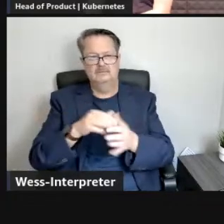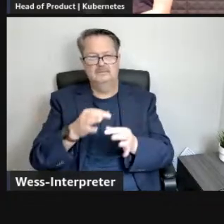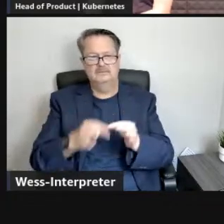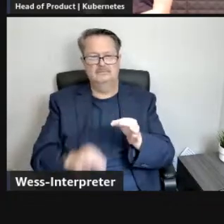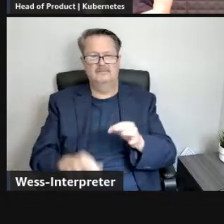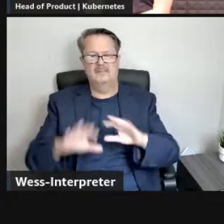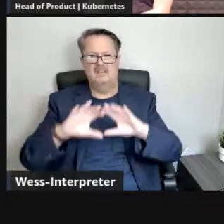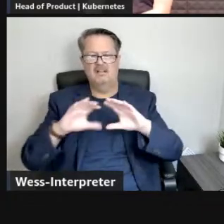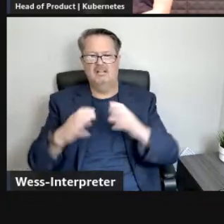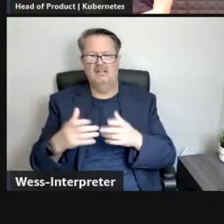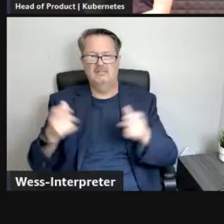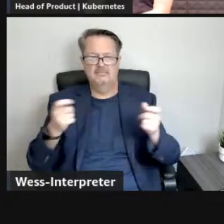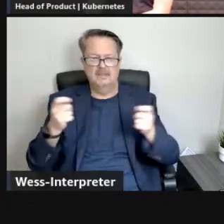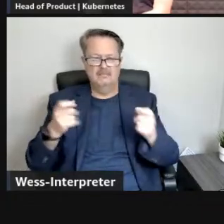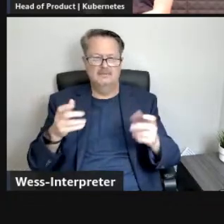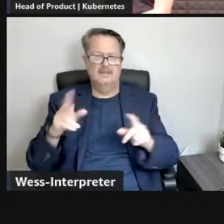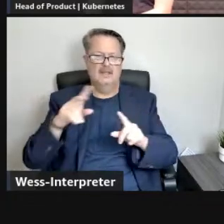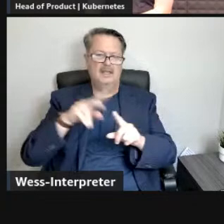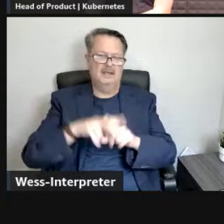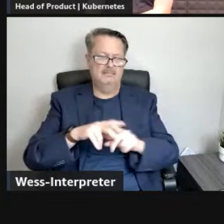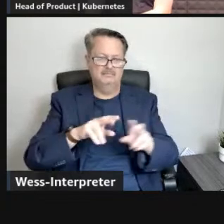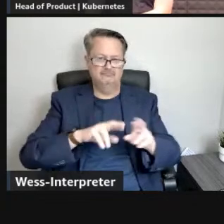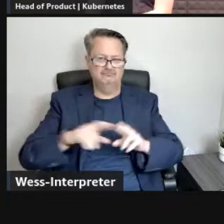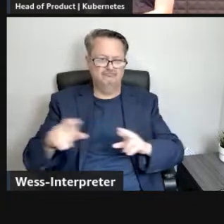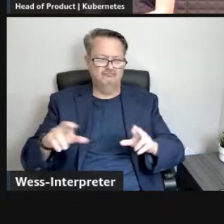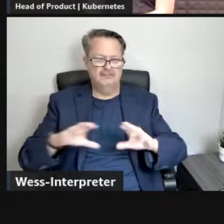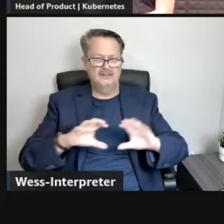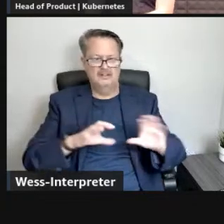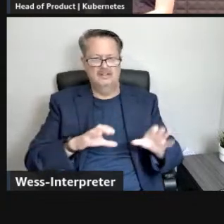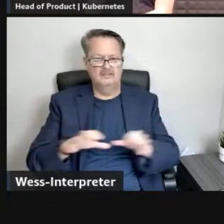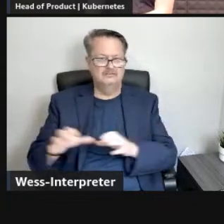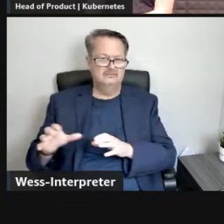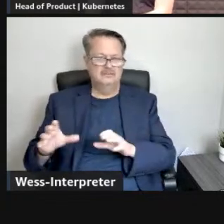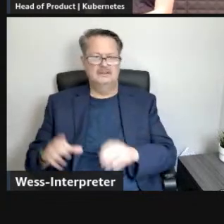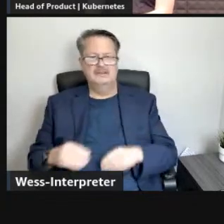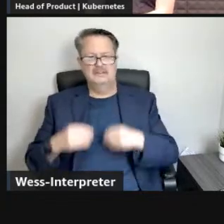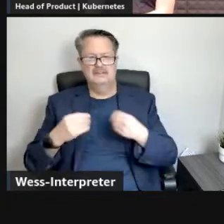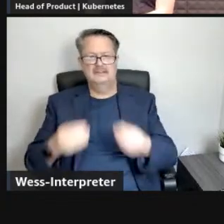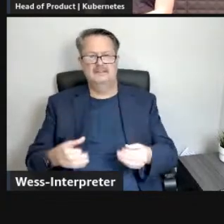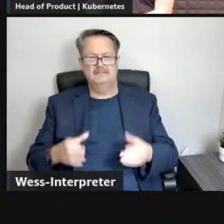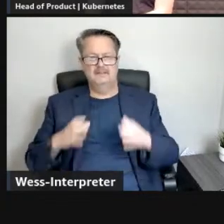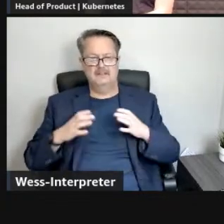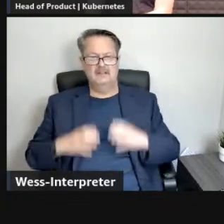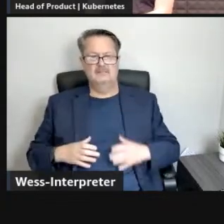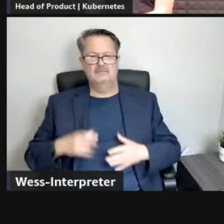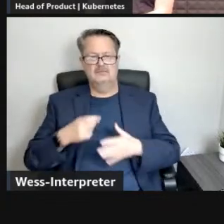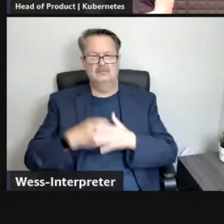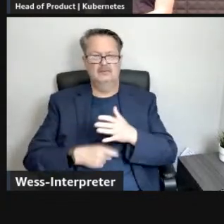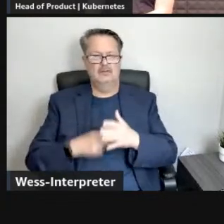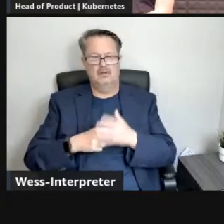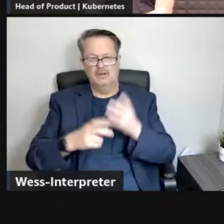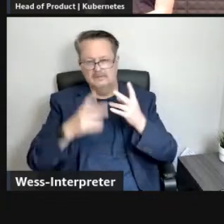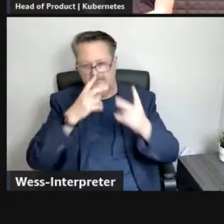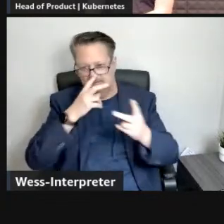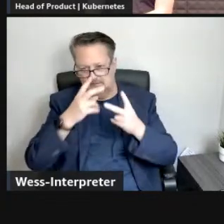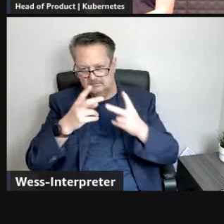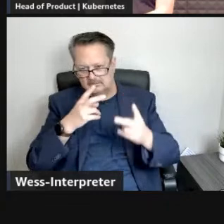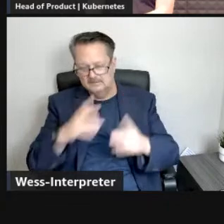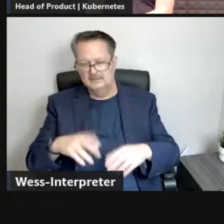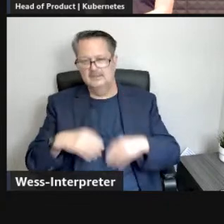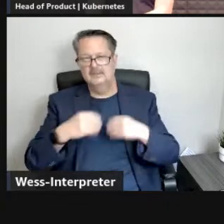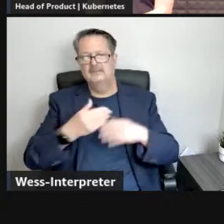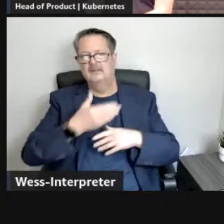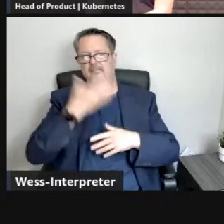management, application-ready clusters, giving customers better cost visibility and efficiency, giving customers better access